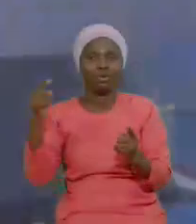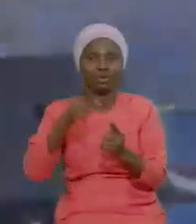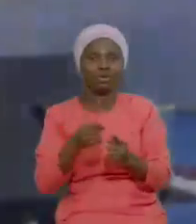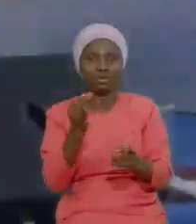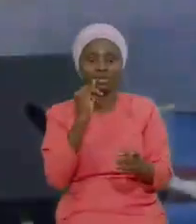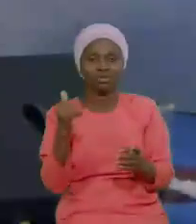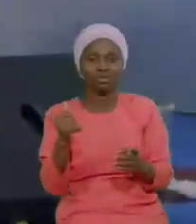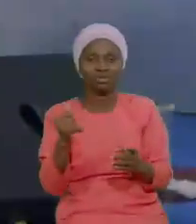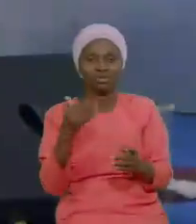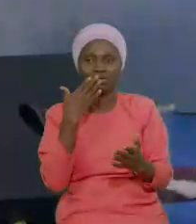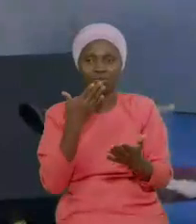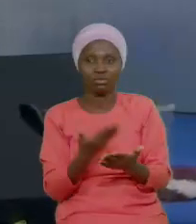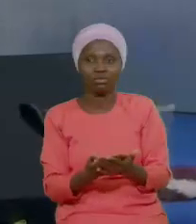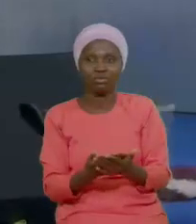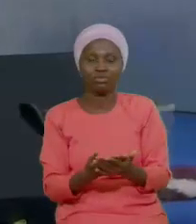post.